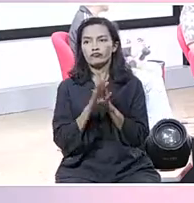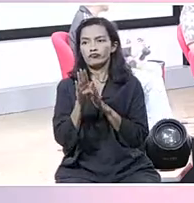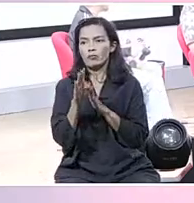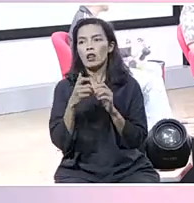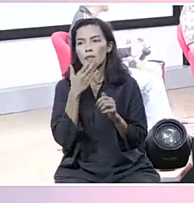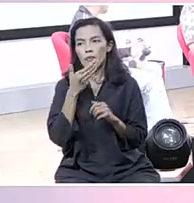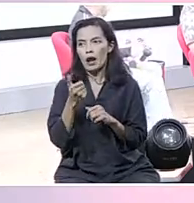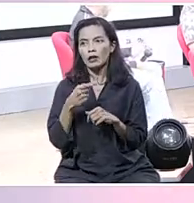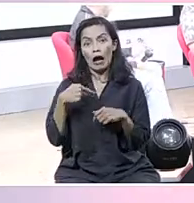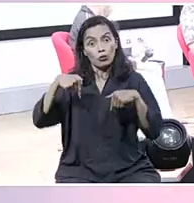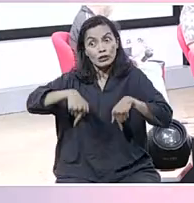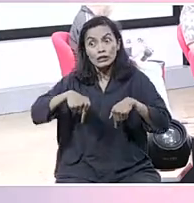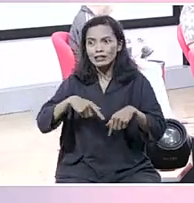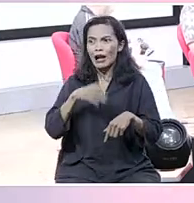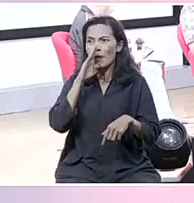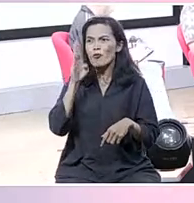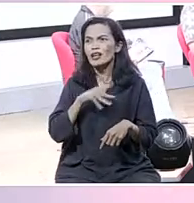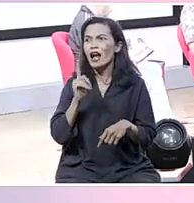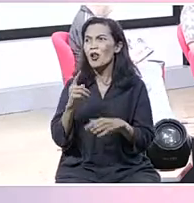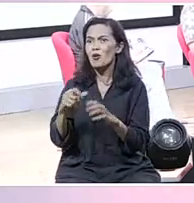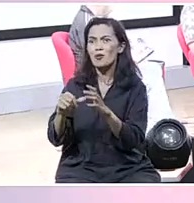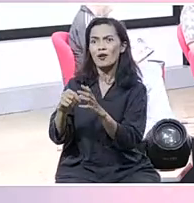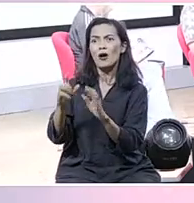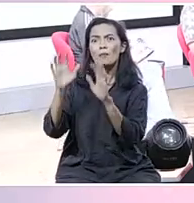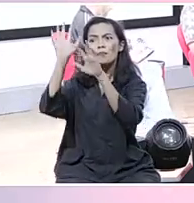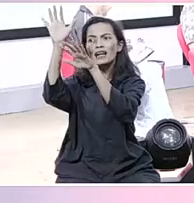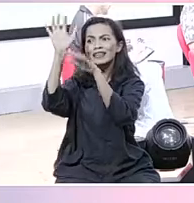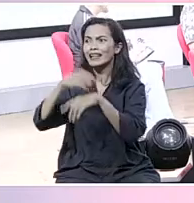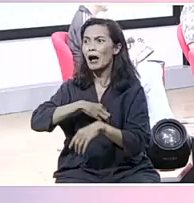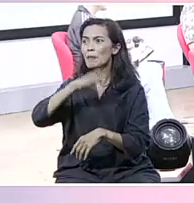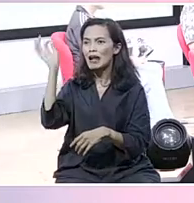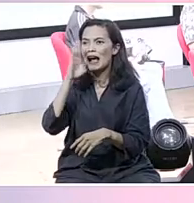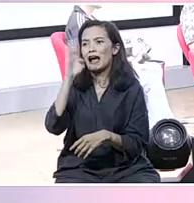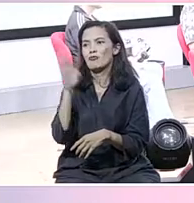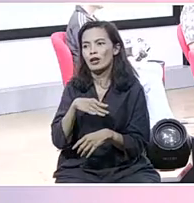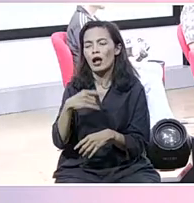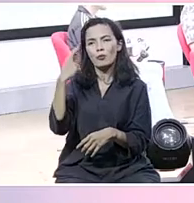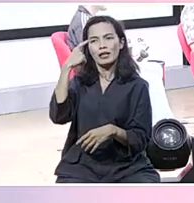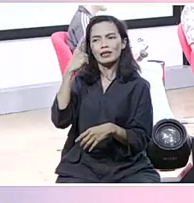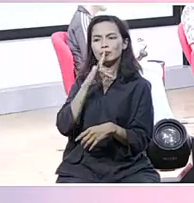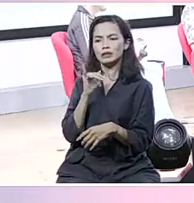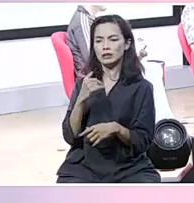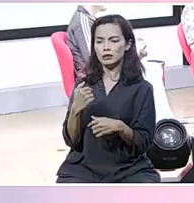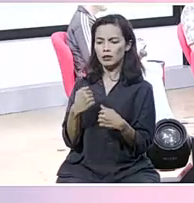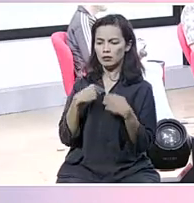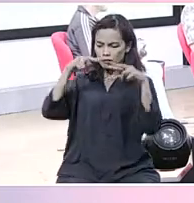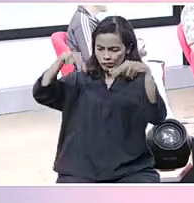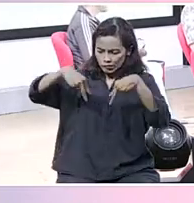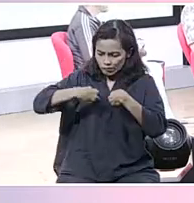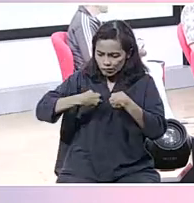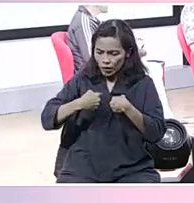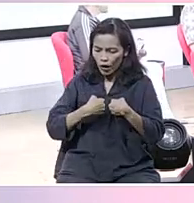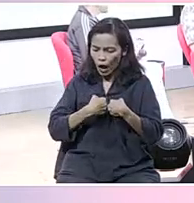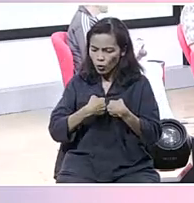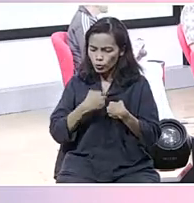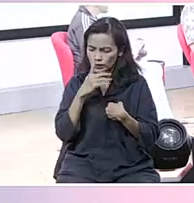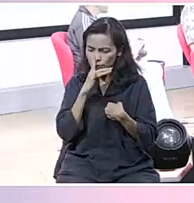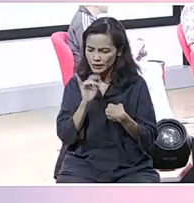basketball. It's taught me so many things. I feel like I was a person who... I'm always